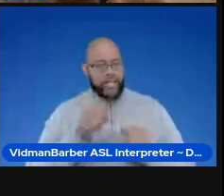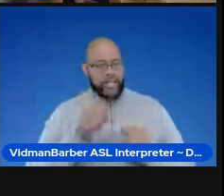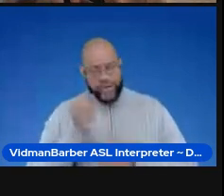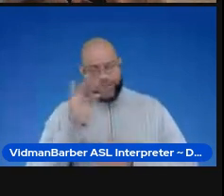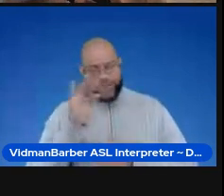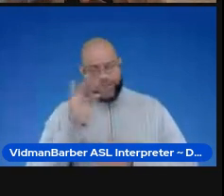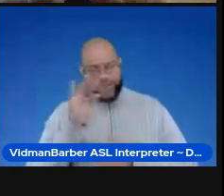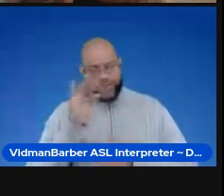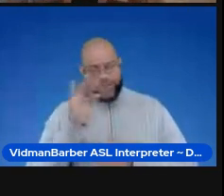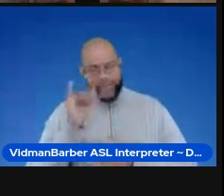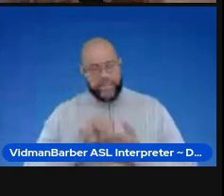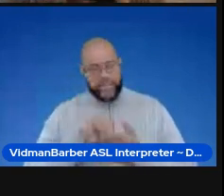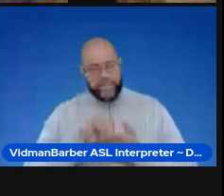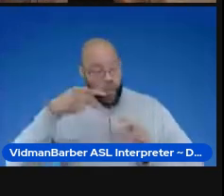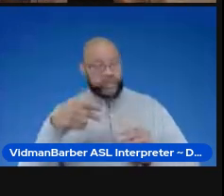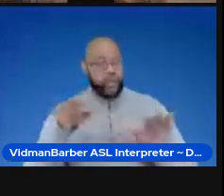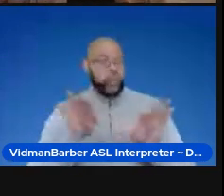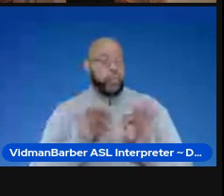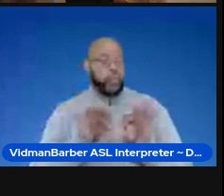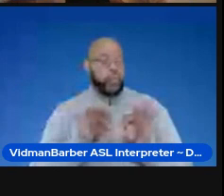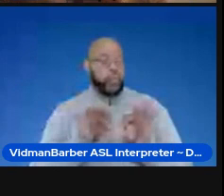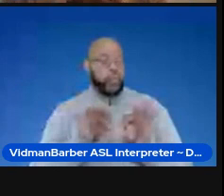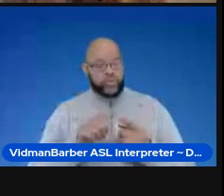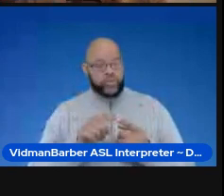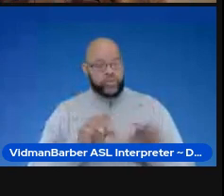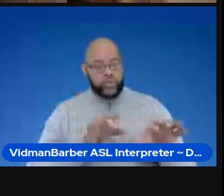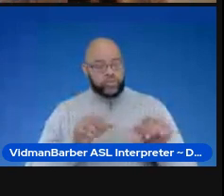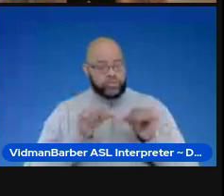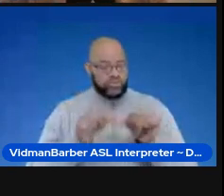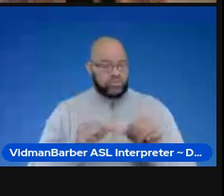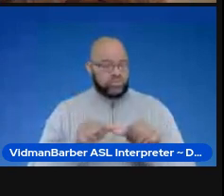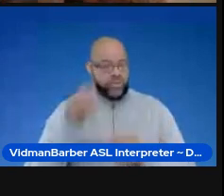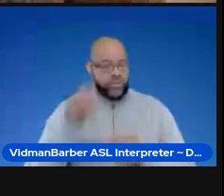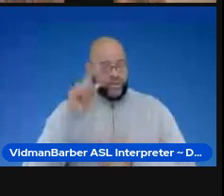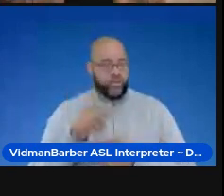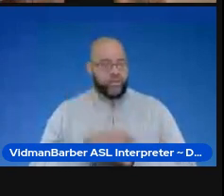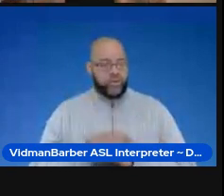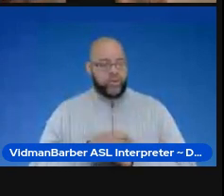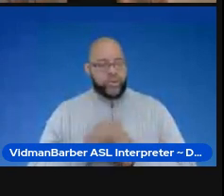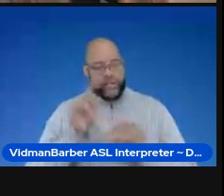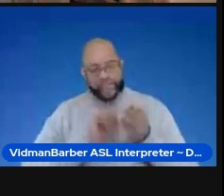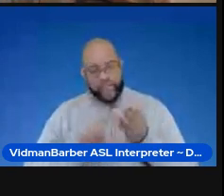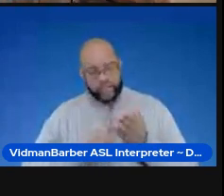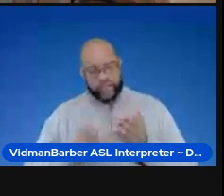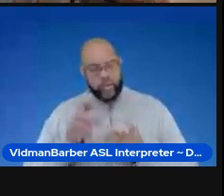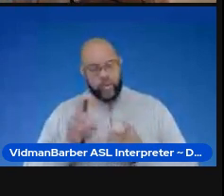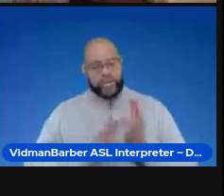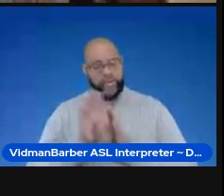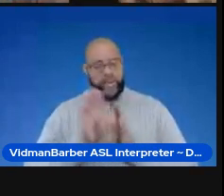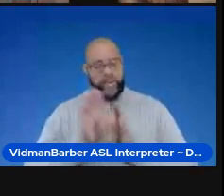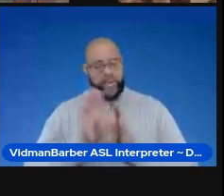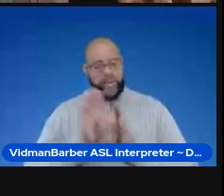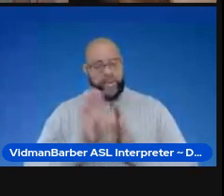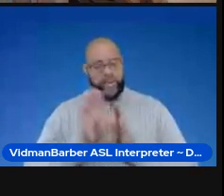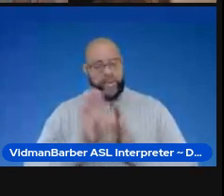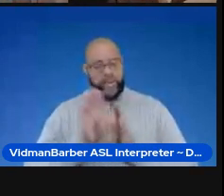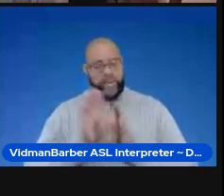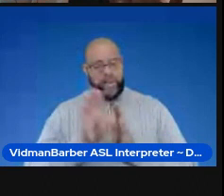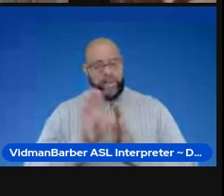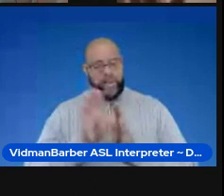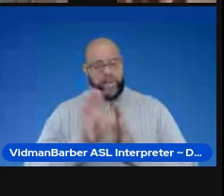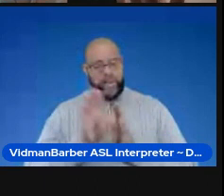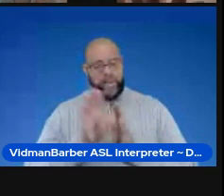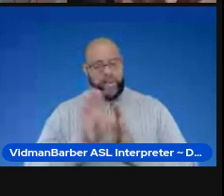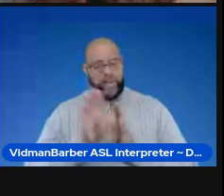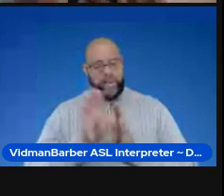proteins are worthwhile to carry on for vaccine investigation or development. So we have shown that that